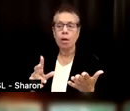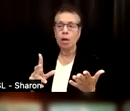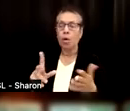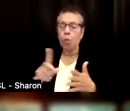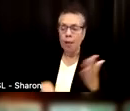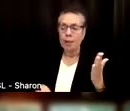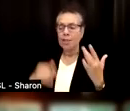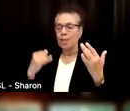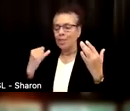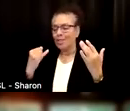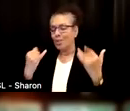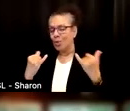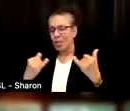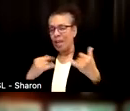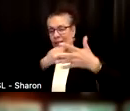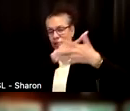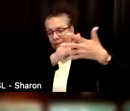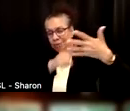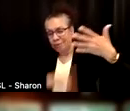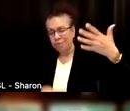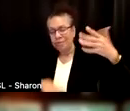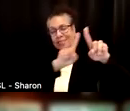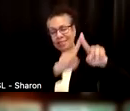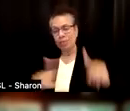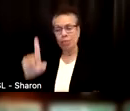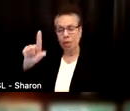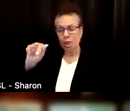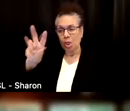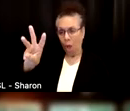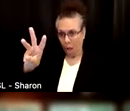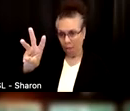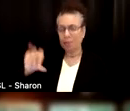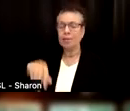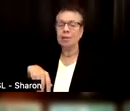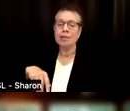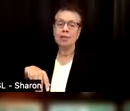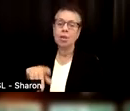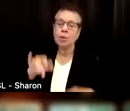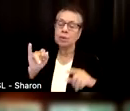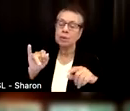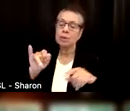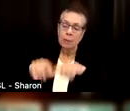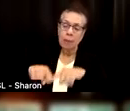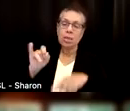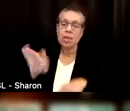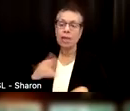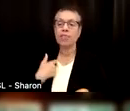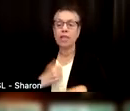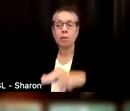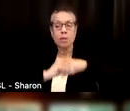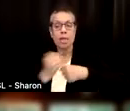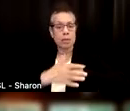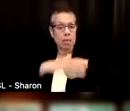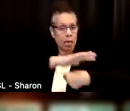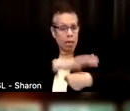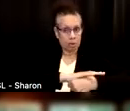have slightly different tests for when someone is an employee, meaning that they're protected by these statutes, as